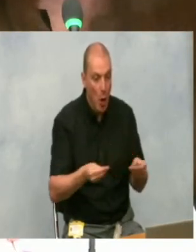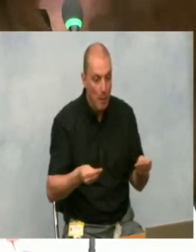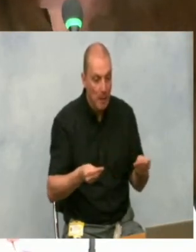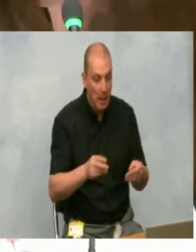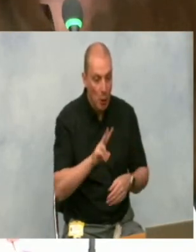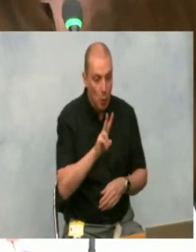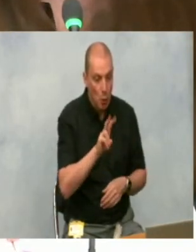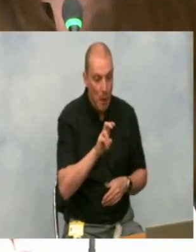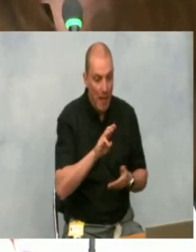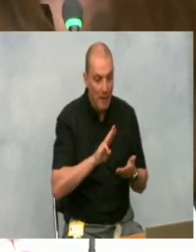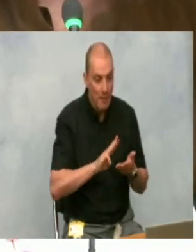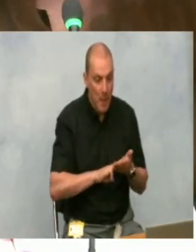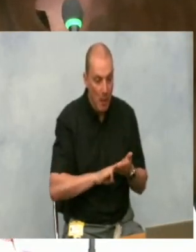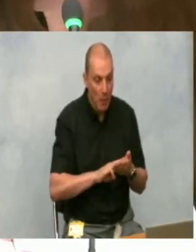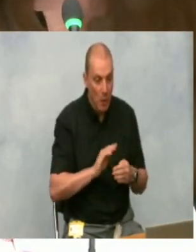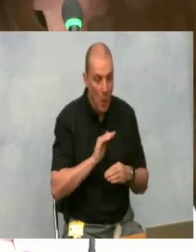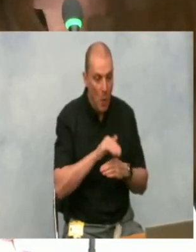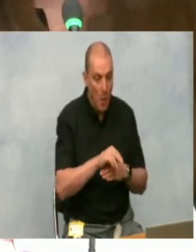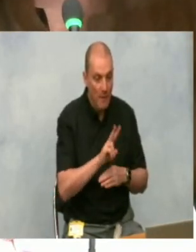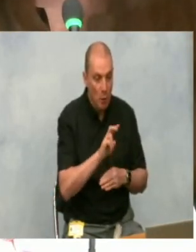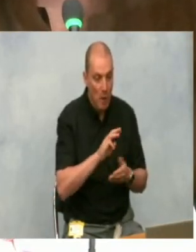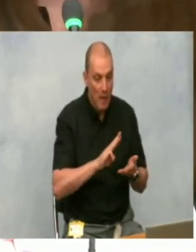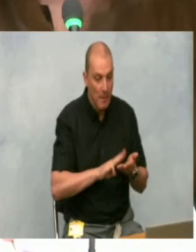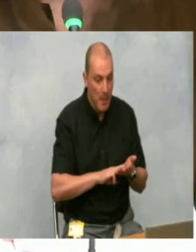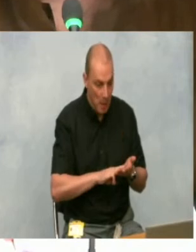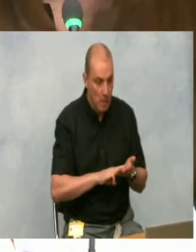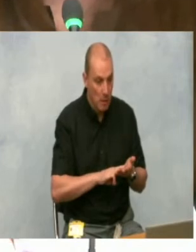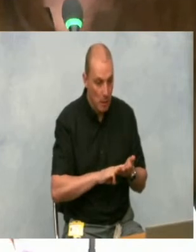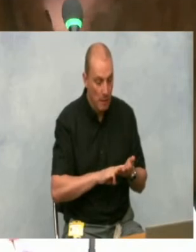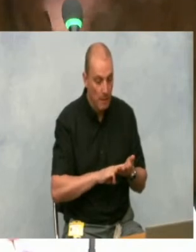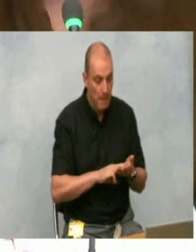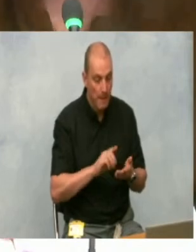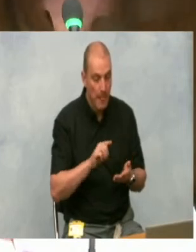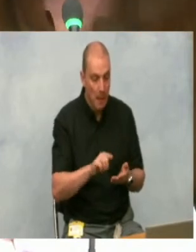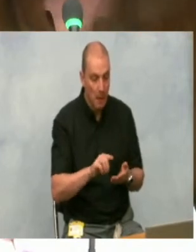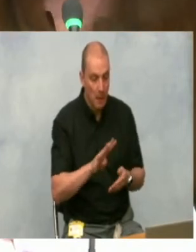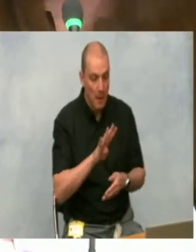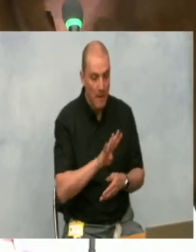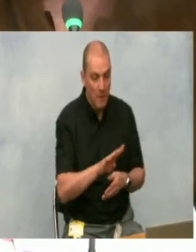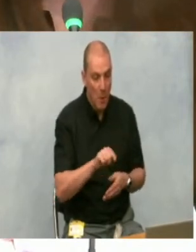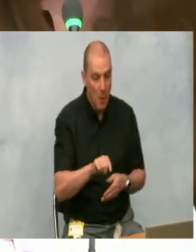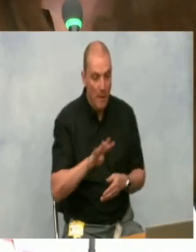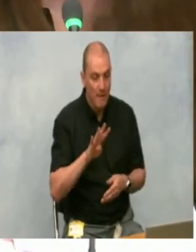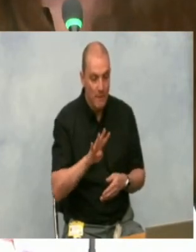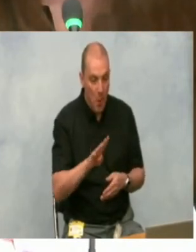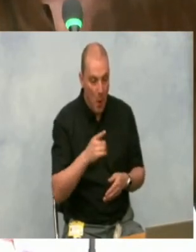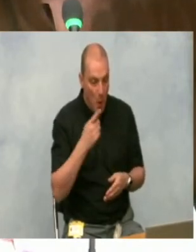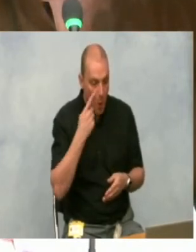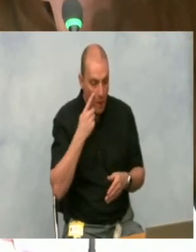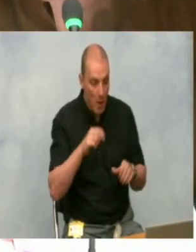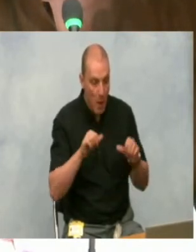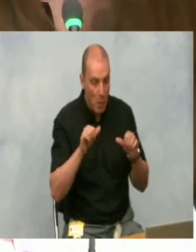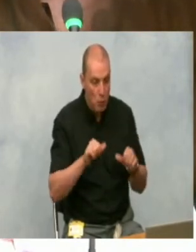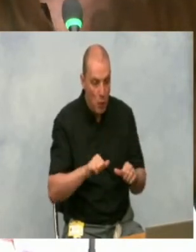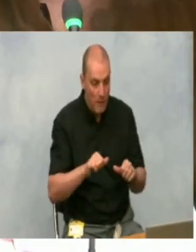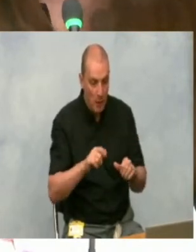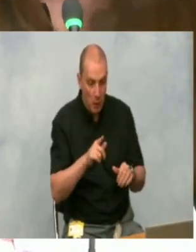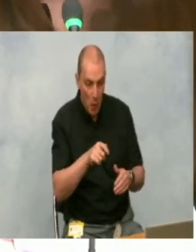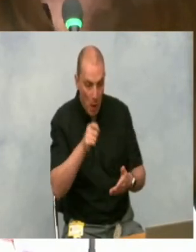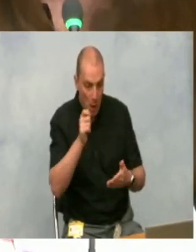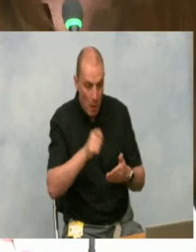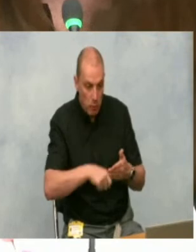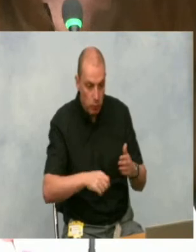longer, in line with council tax classification. At section 4.4, approval is sought to acquire properties that are